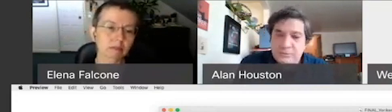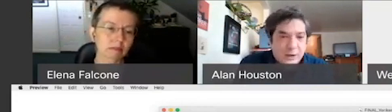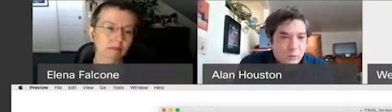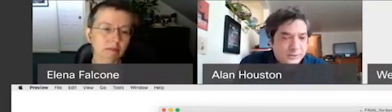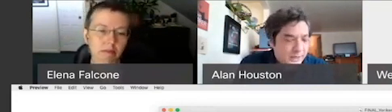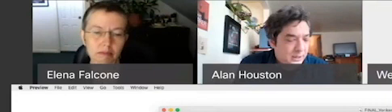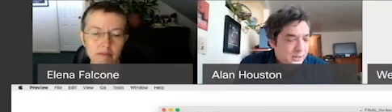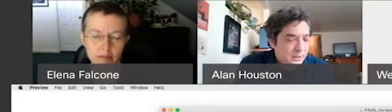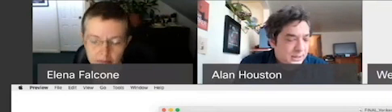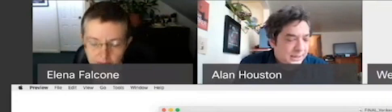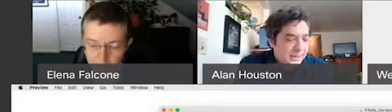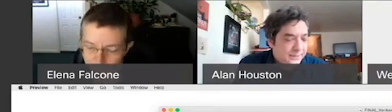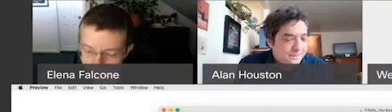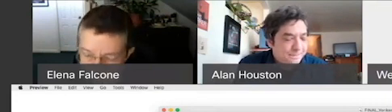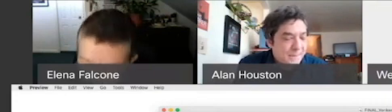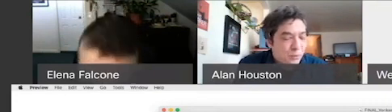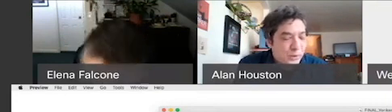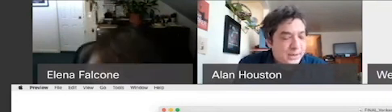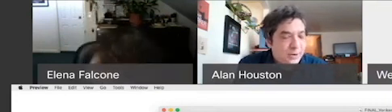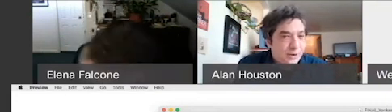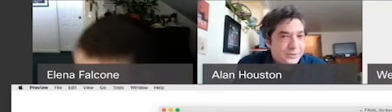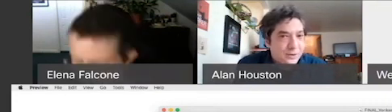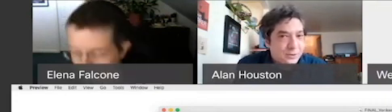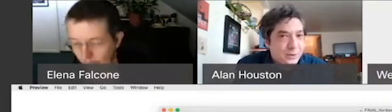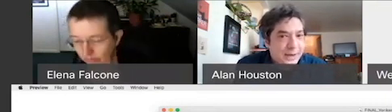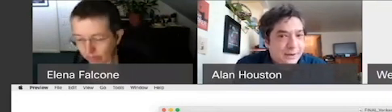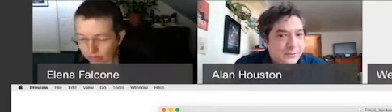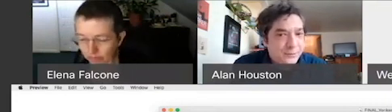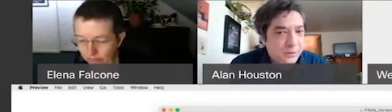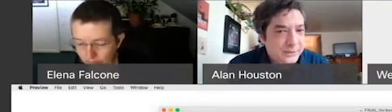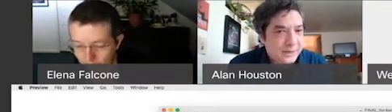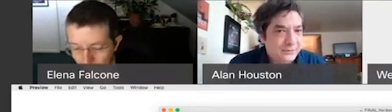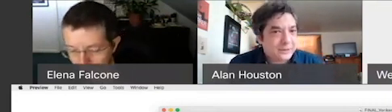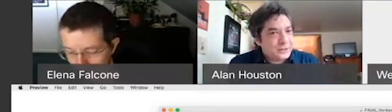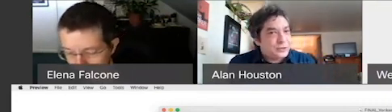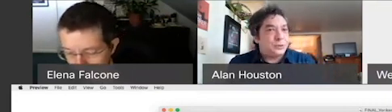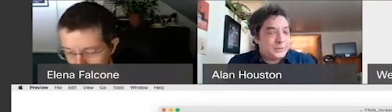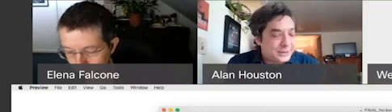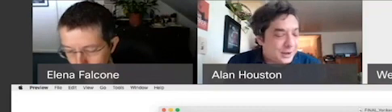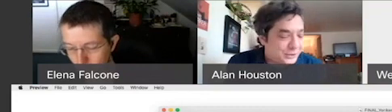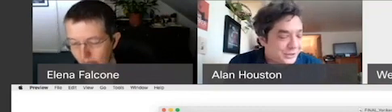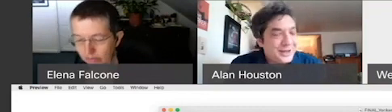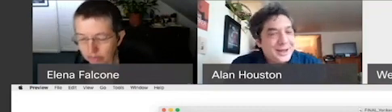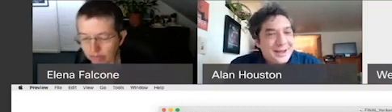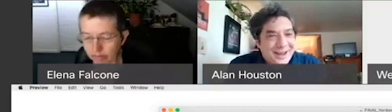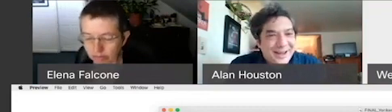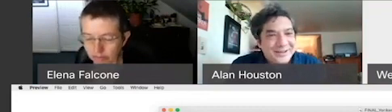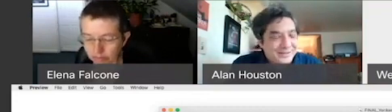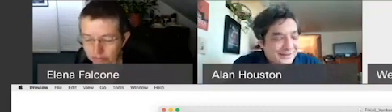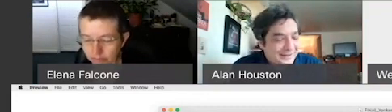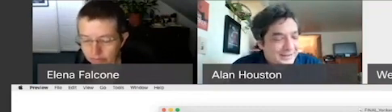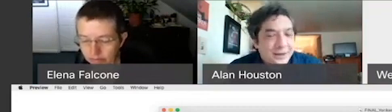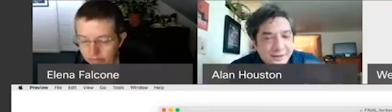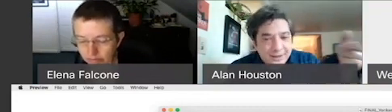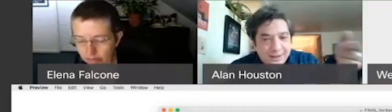website. We also have programs that have nothing to do with technology. And Kelly